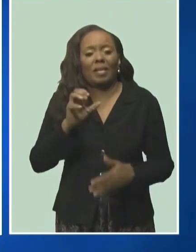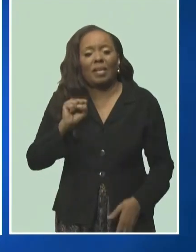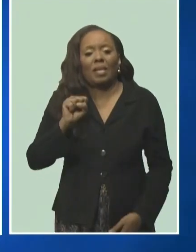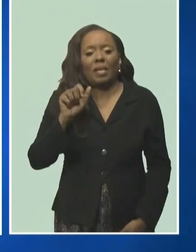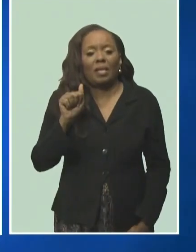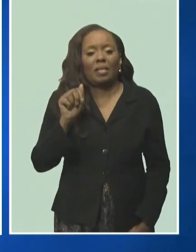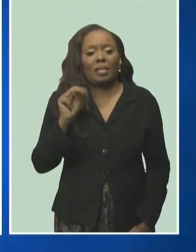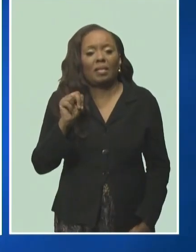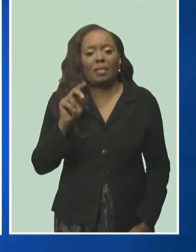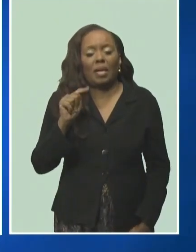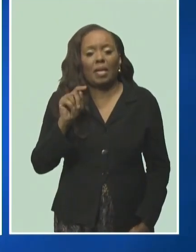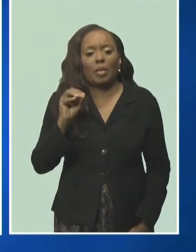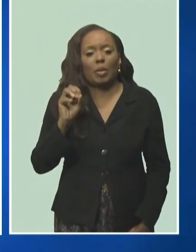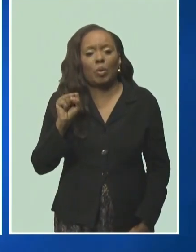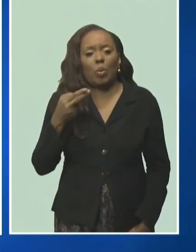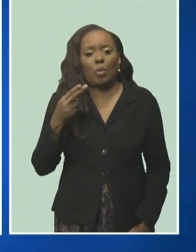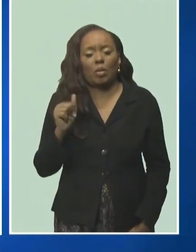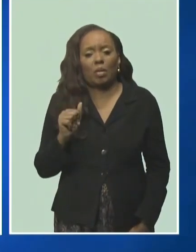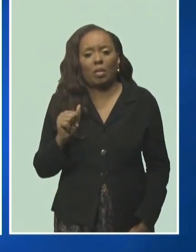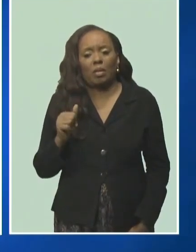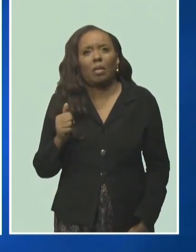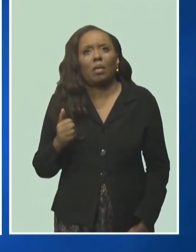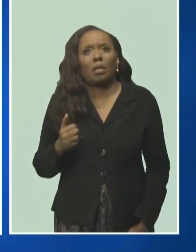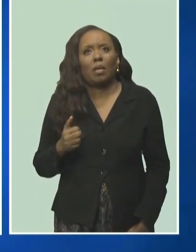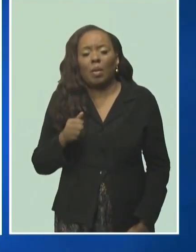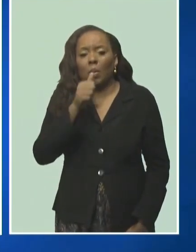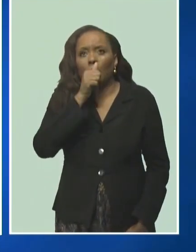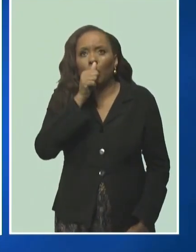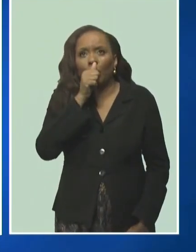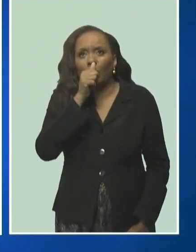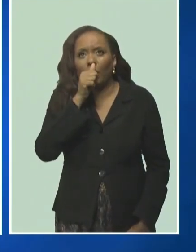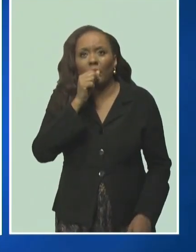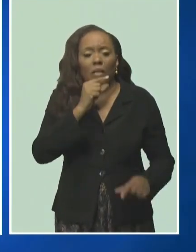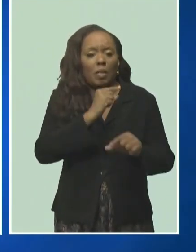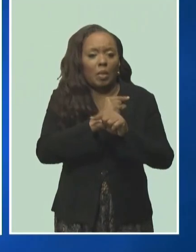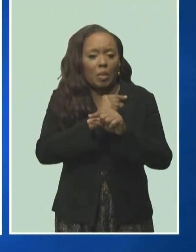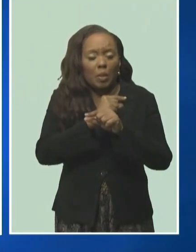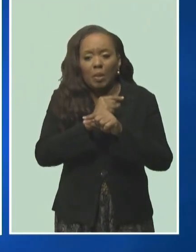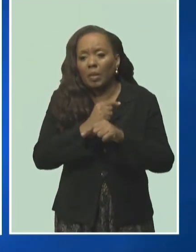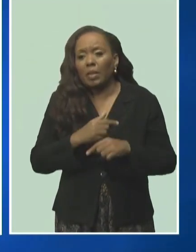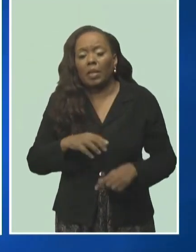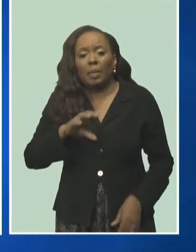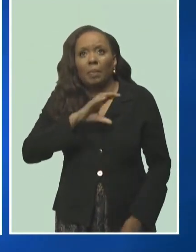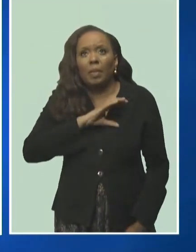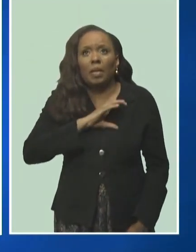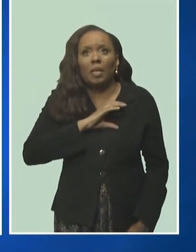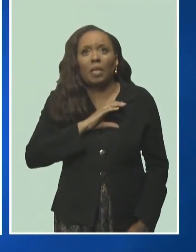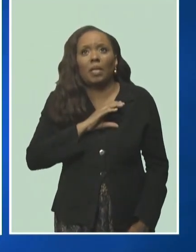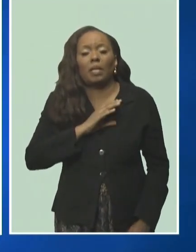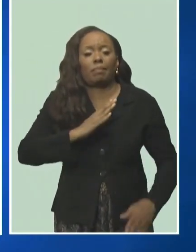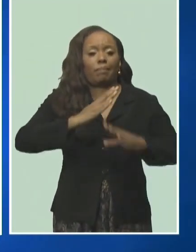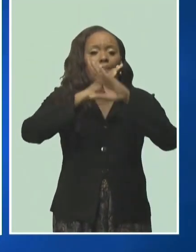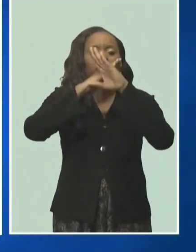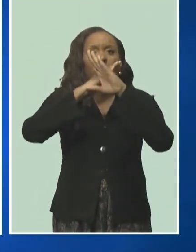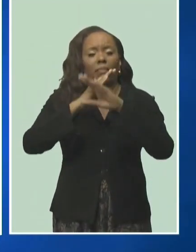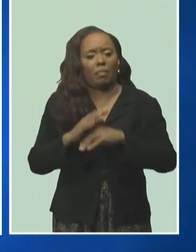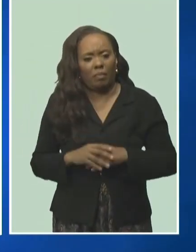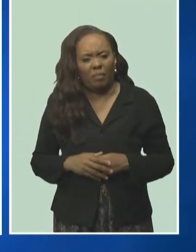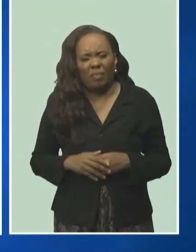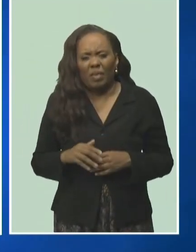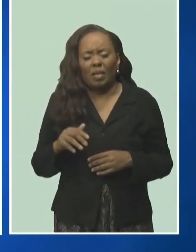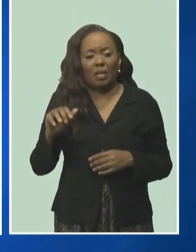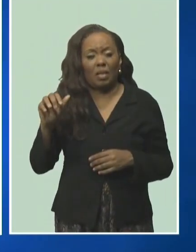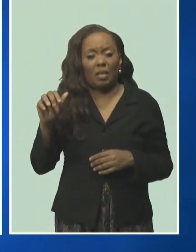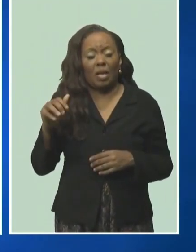police officers in the road, private security, and then there were barricades across the road as well. And after about 10 minutes, I was